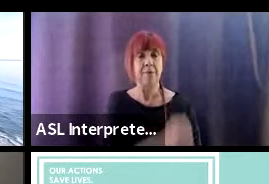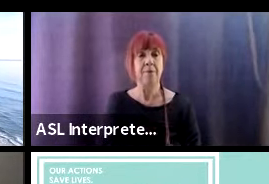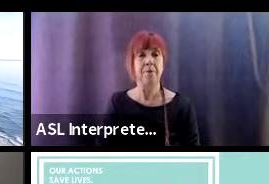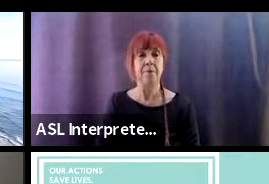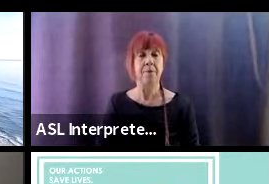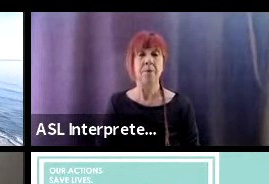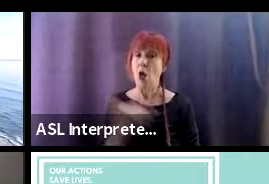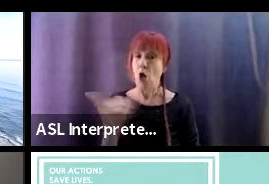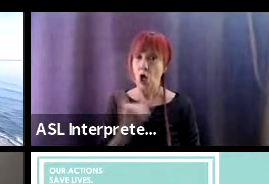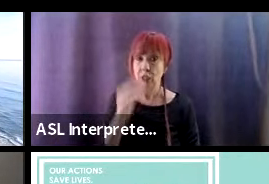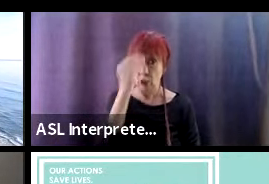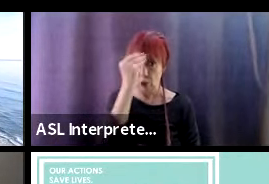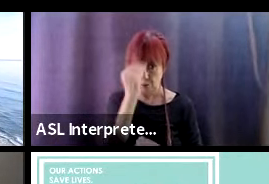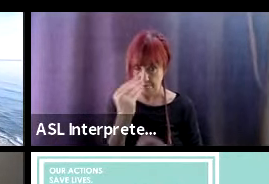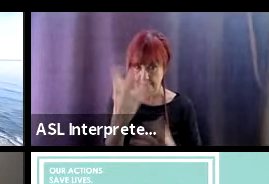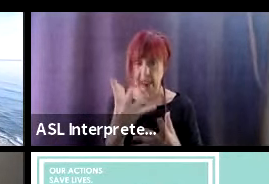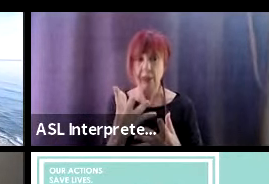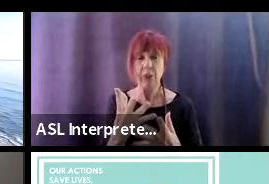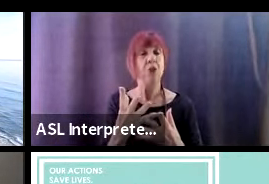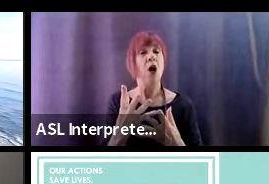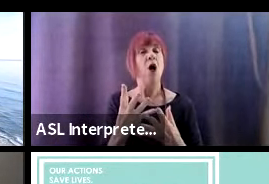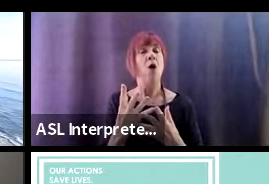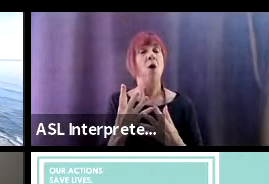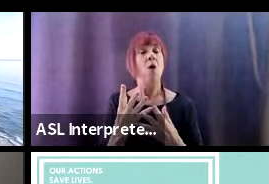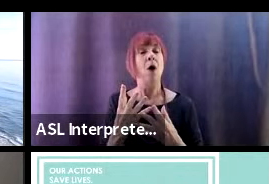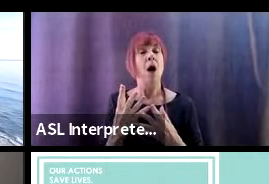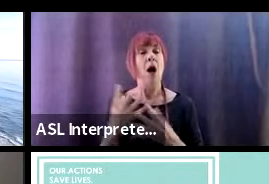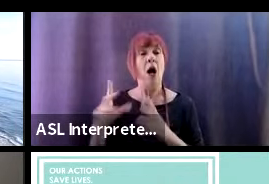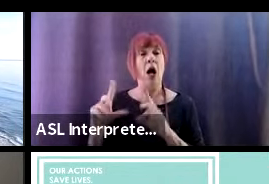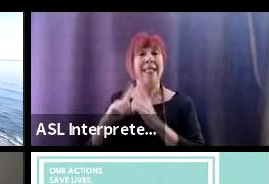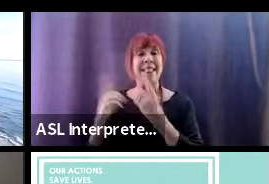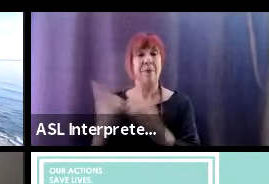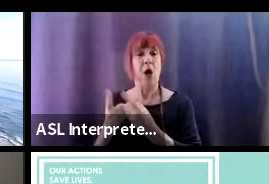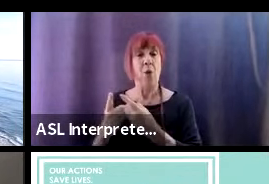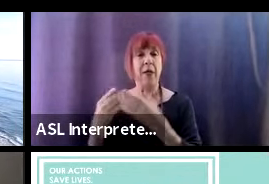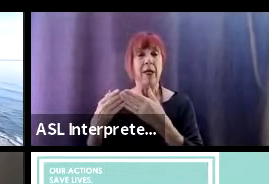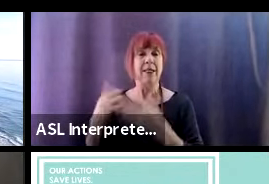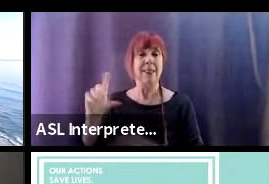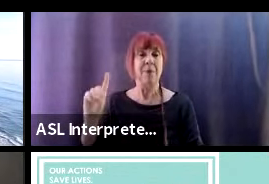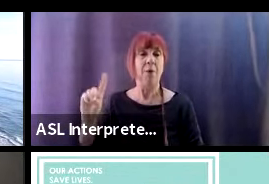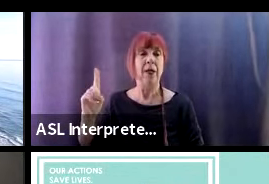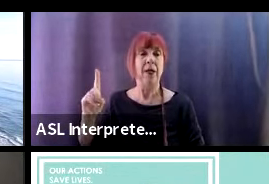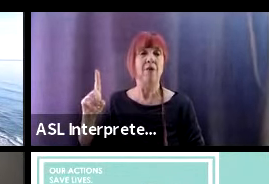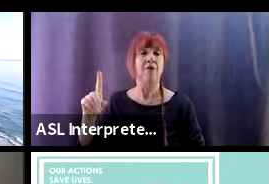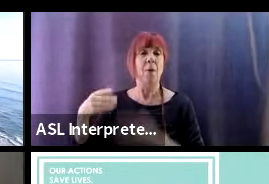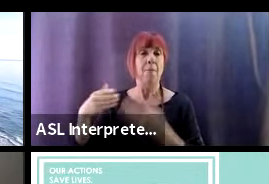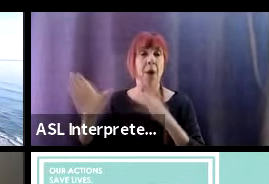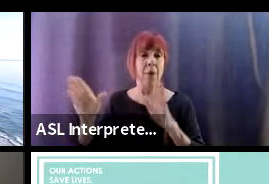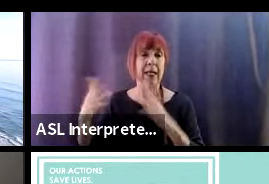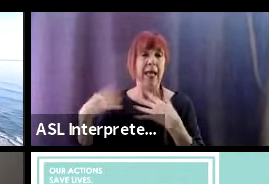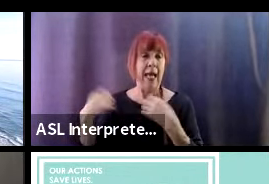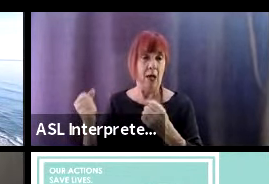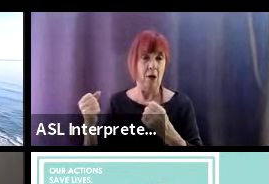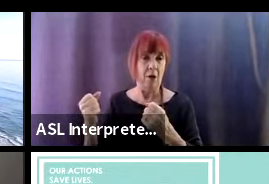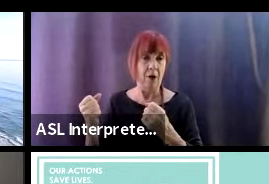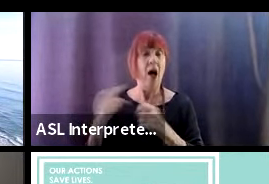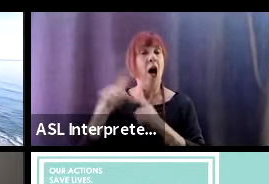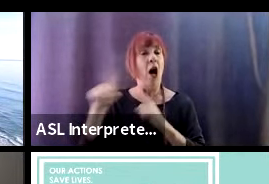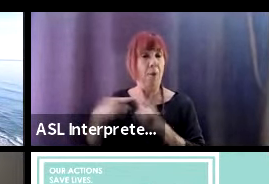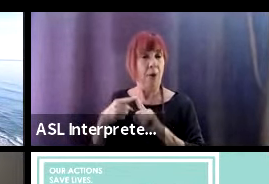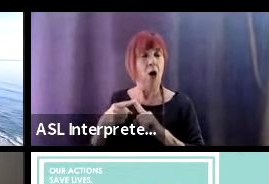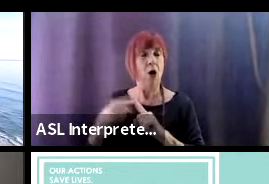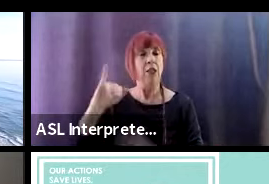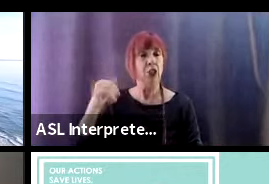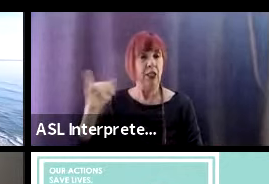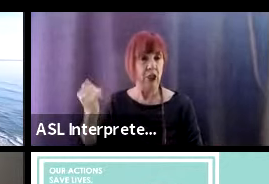an update from our Department of Public Health on that Johnson Johnson vaccine, so a little bit more detail there.